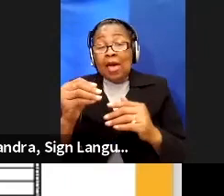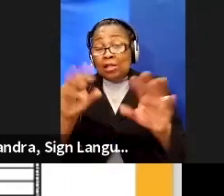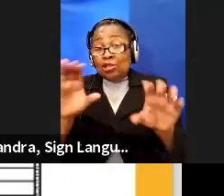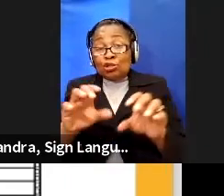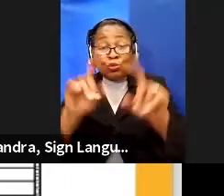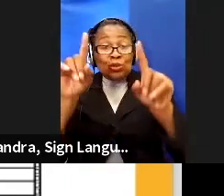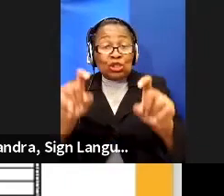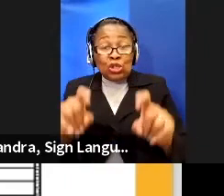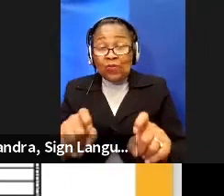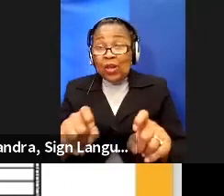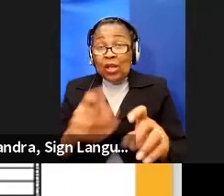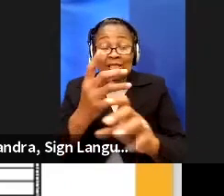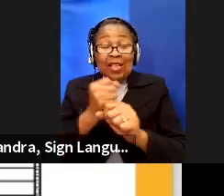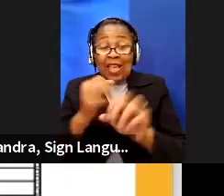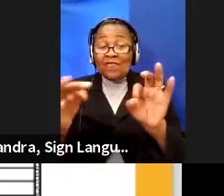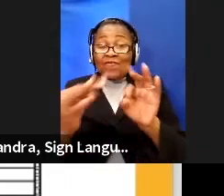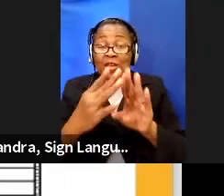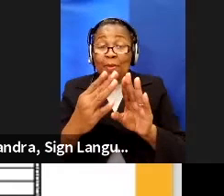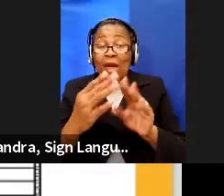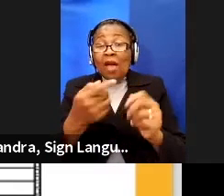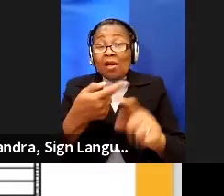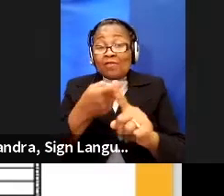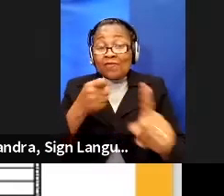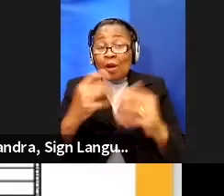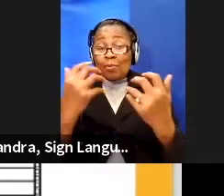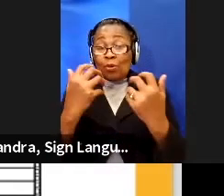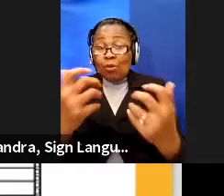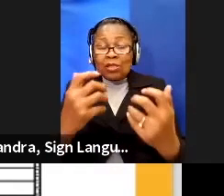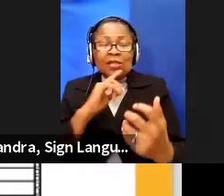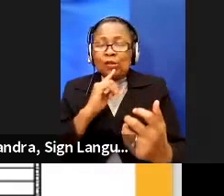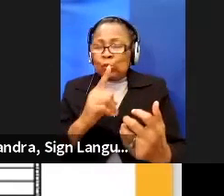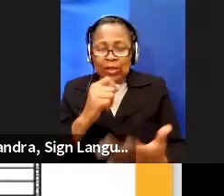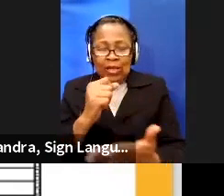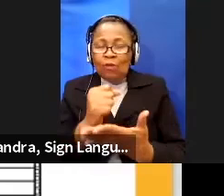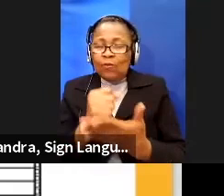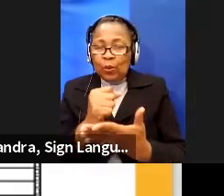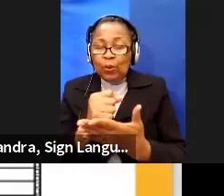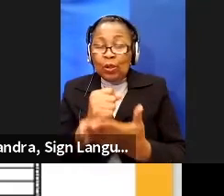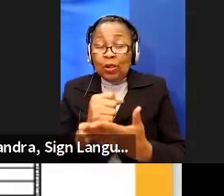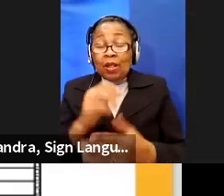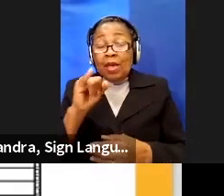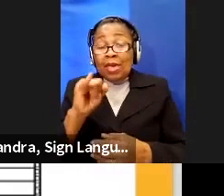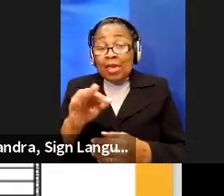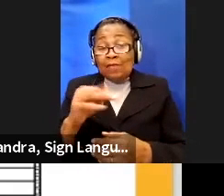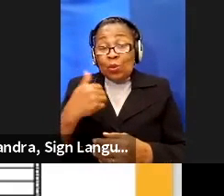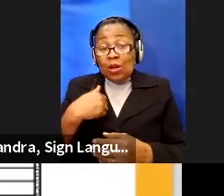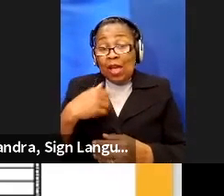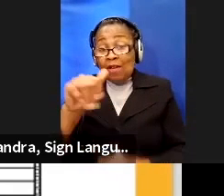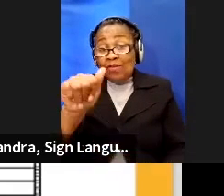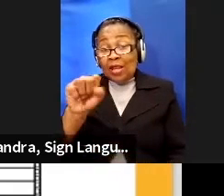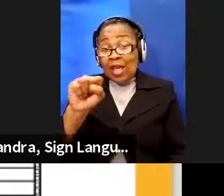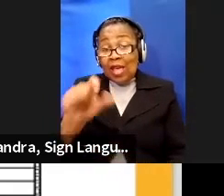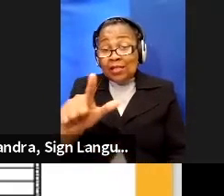you know, get feedback from the patrons. That is always going to be really helpful. If you are going to have an ASL,